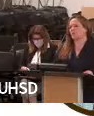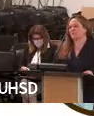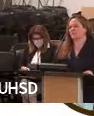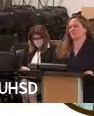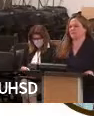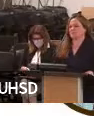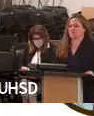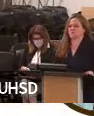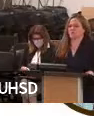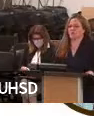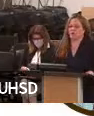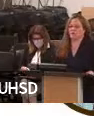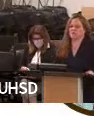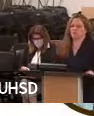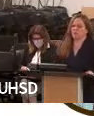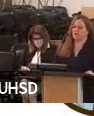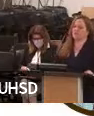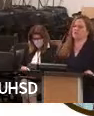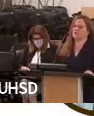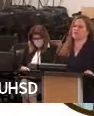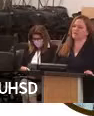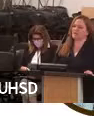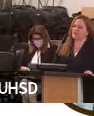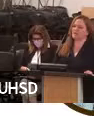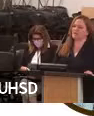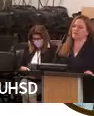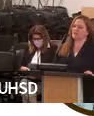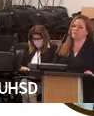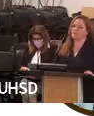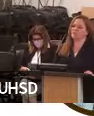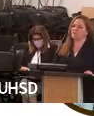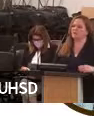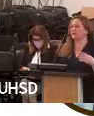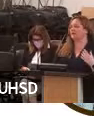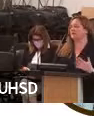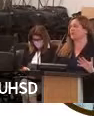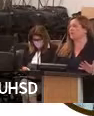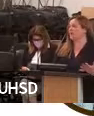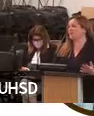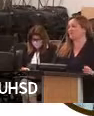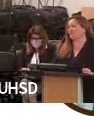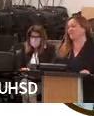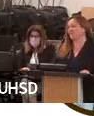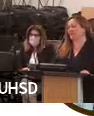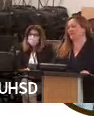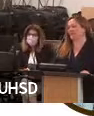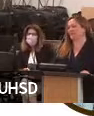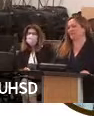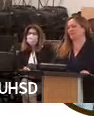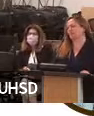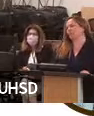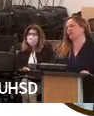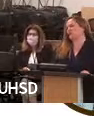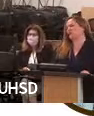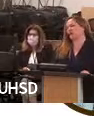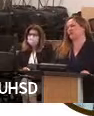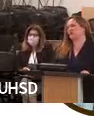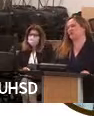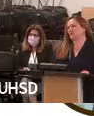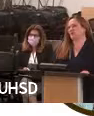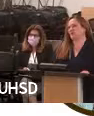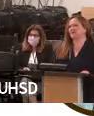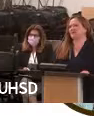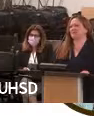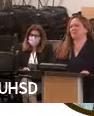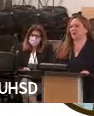So what we decided to do for our Summer Professional Learning Institute is we decided on a soft launch. And a soft launch